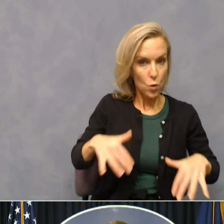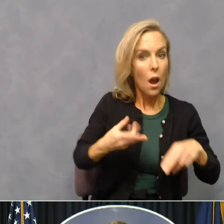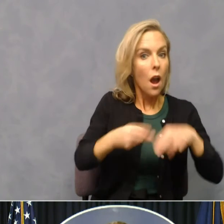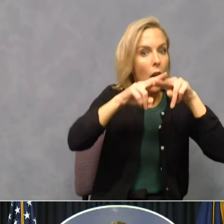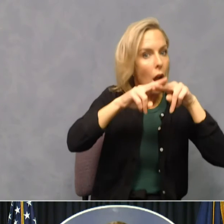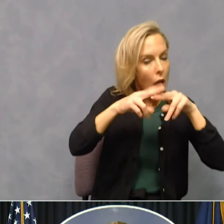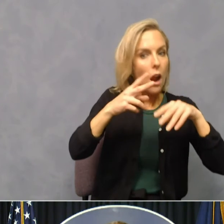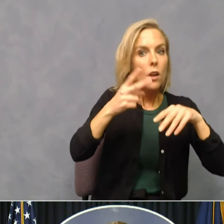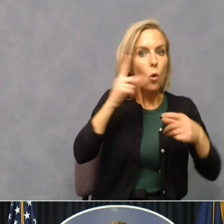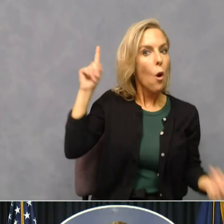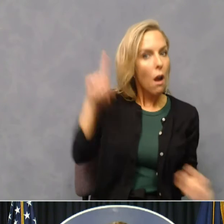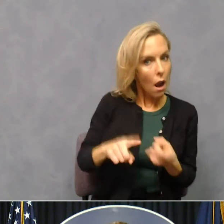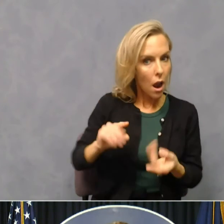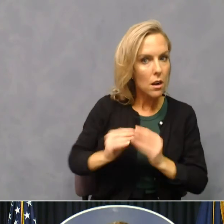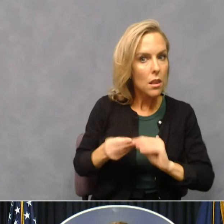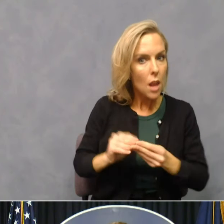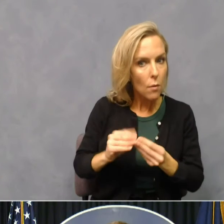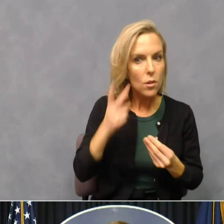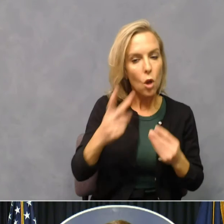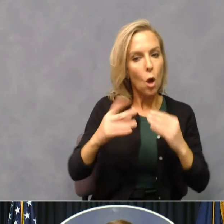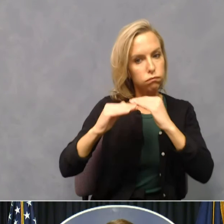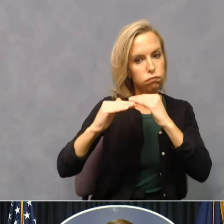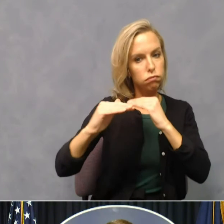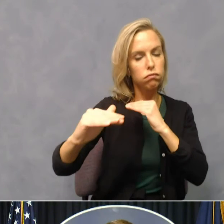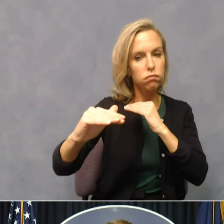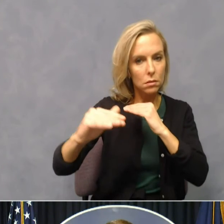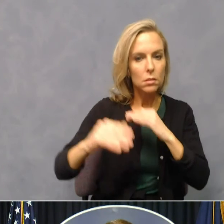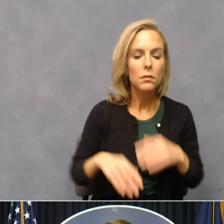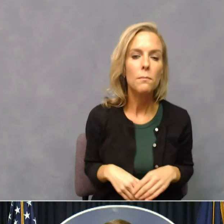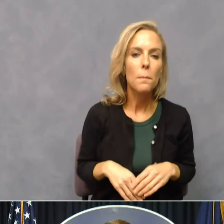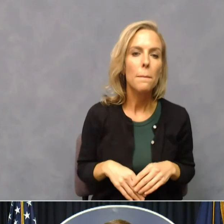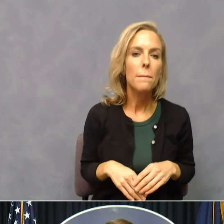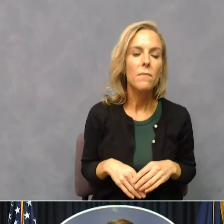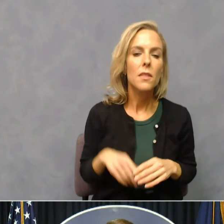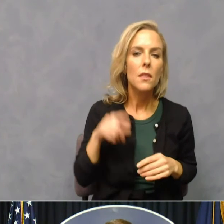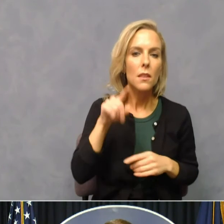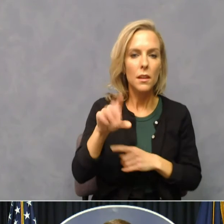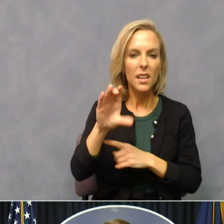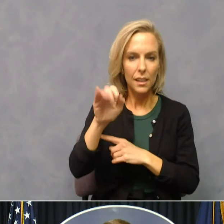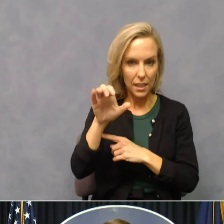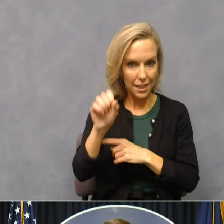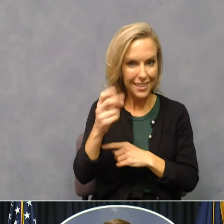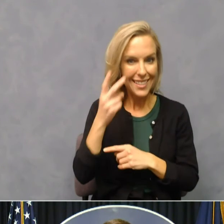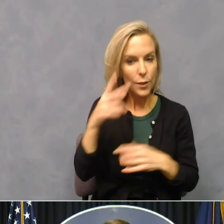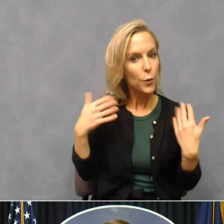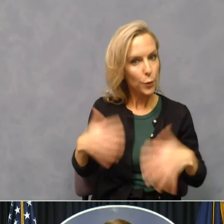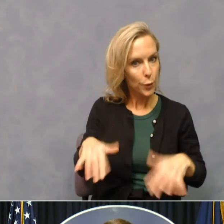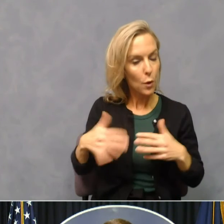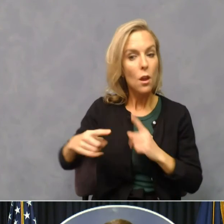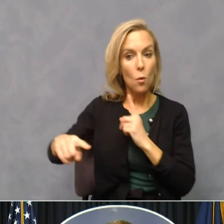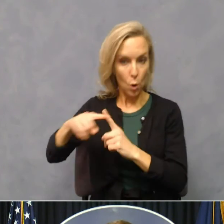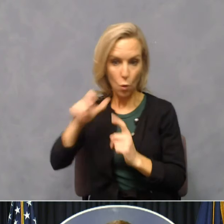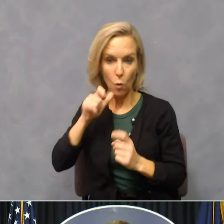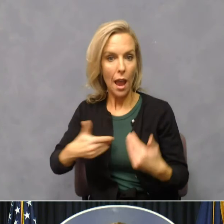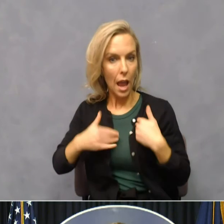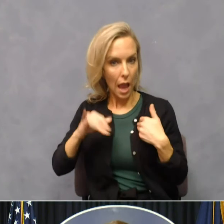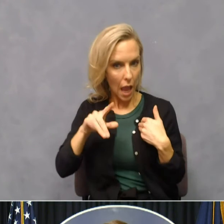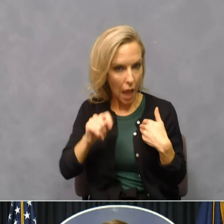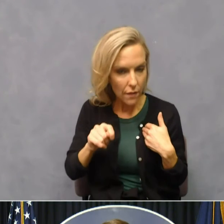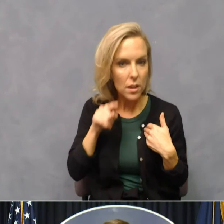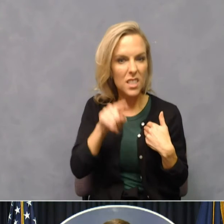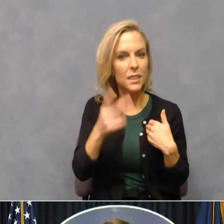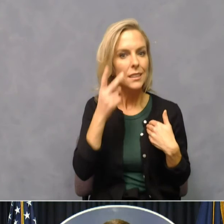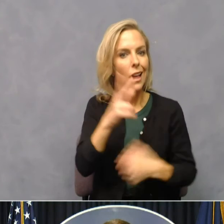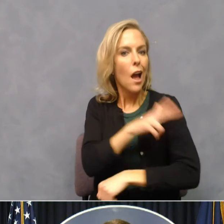we saw a leveling out. So you can see in cases, you can see in the positivity rate, you can see in the hospital census, and you can see in